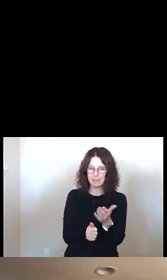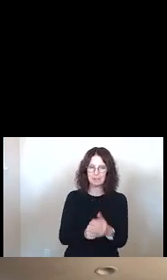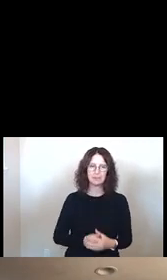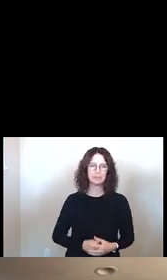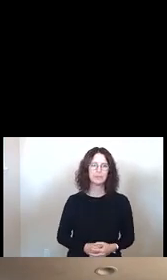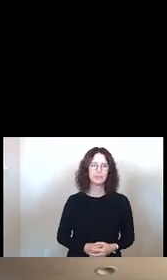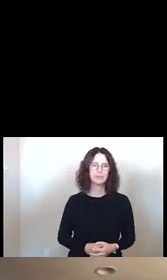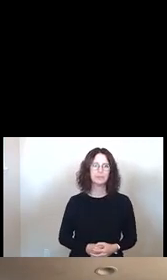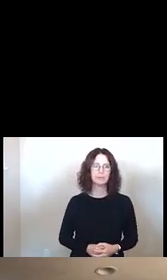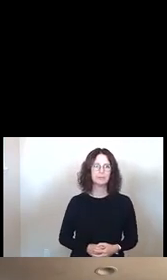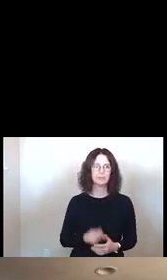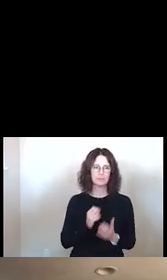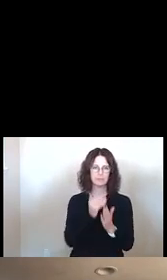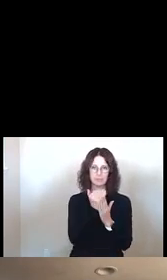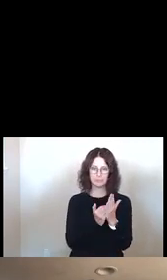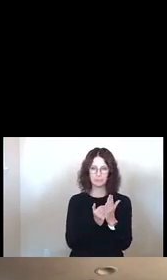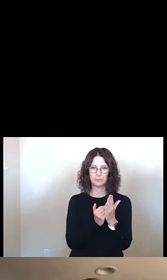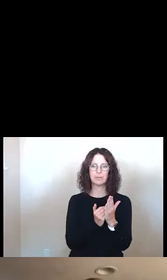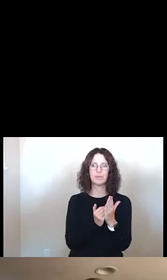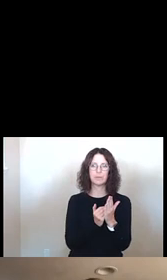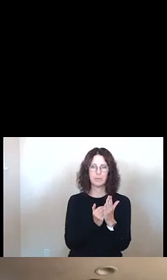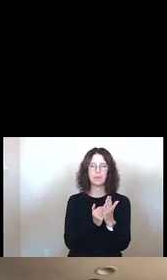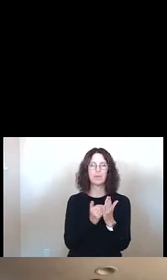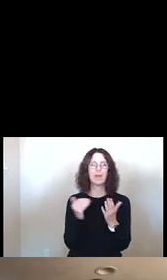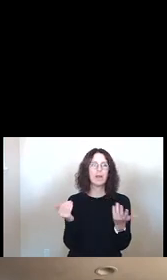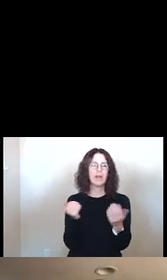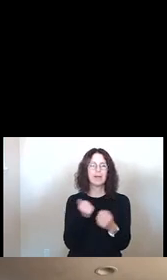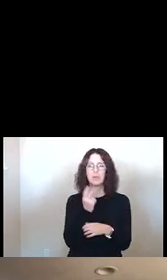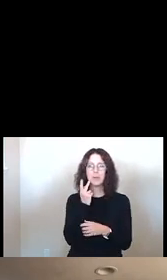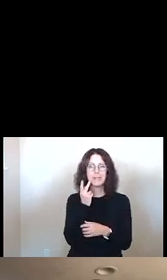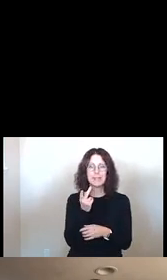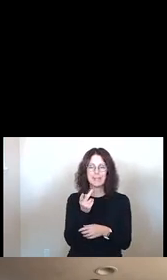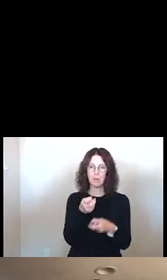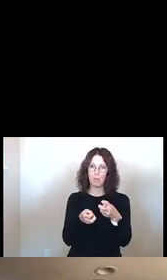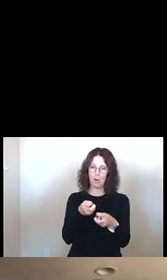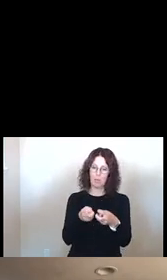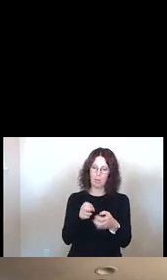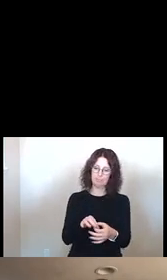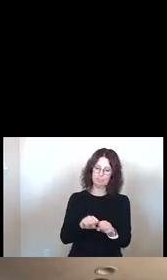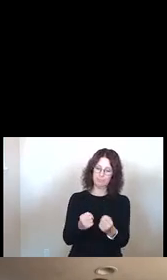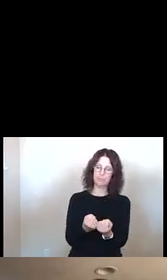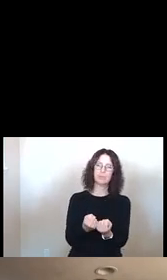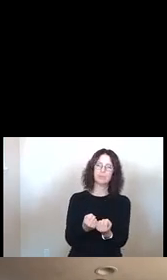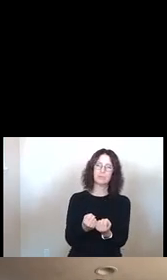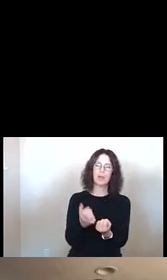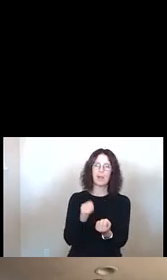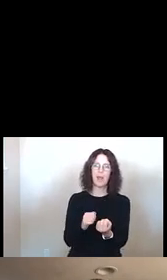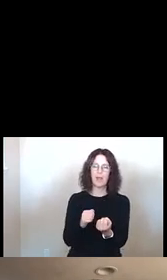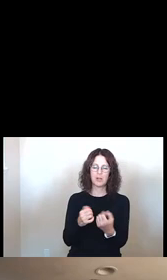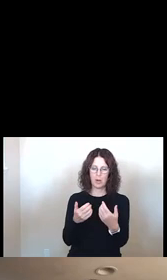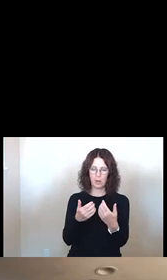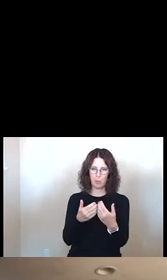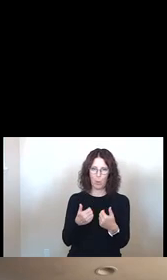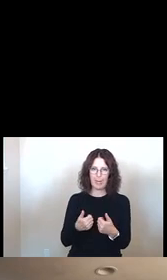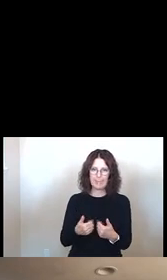that is listed here. So looking at a social problem and break down into more manageable